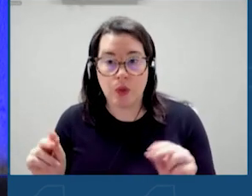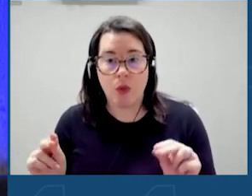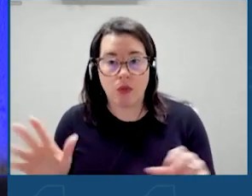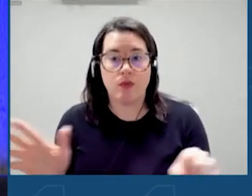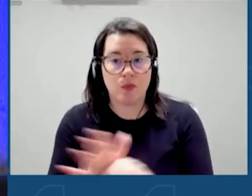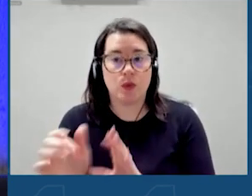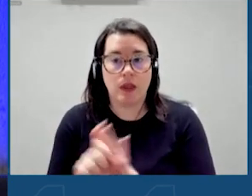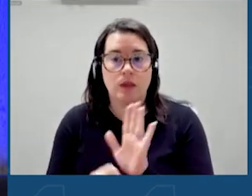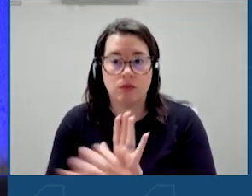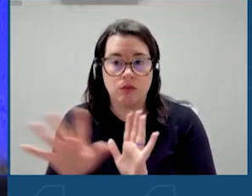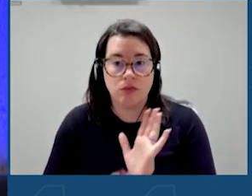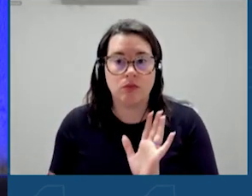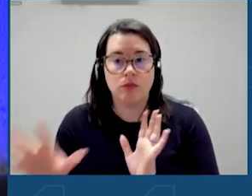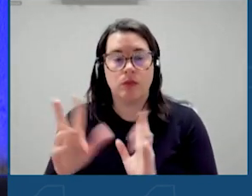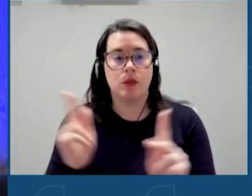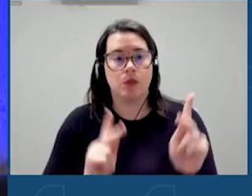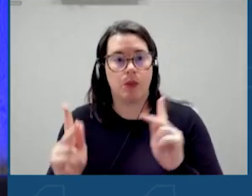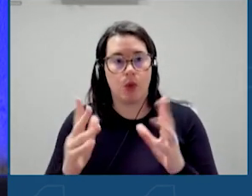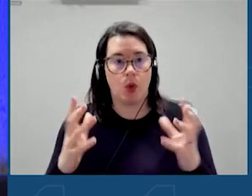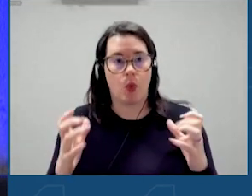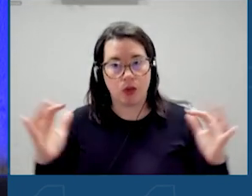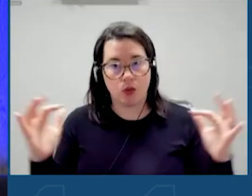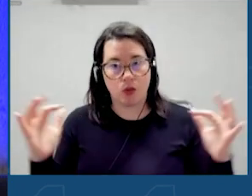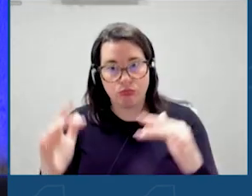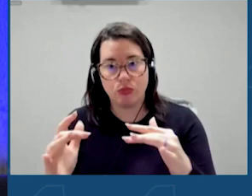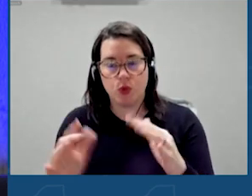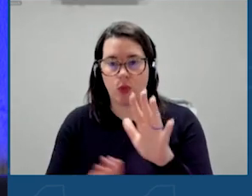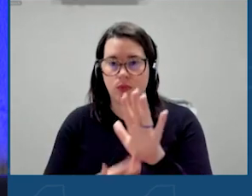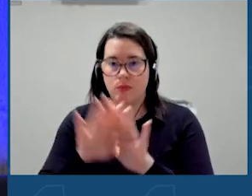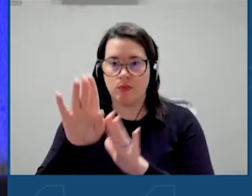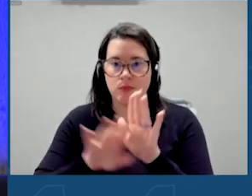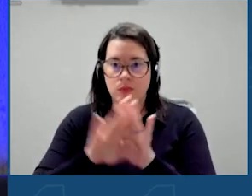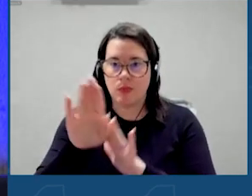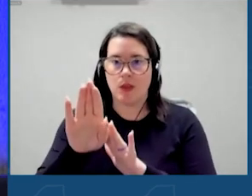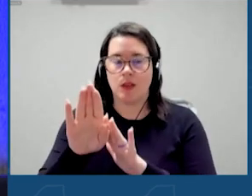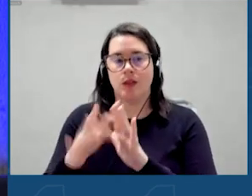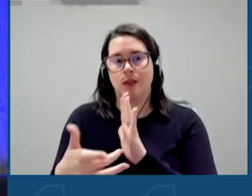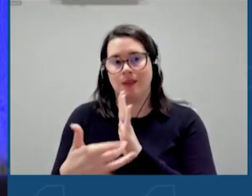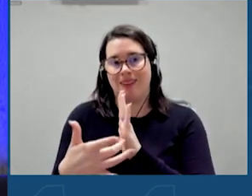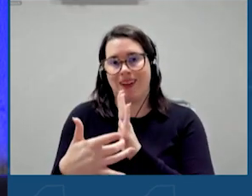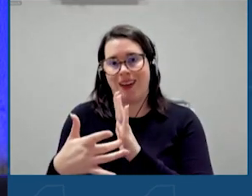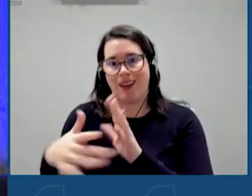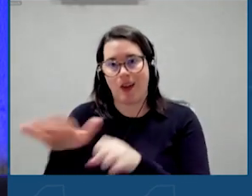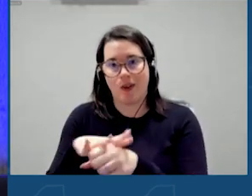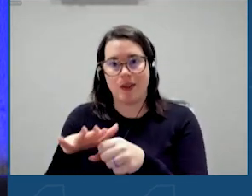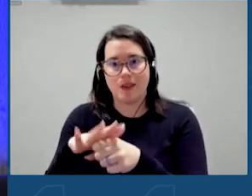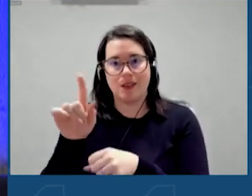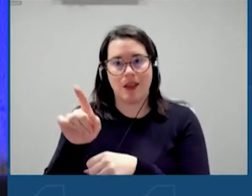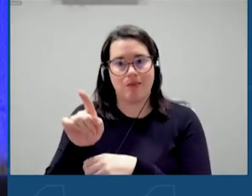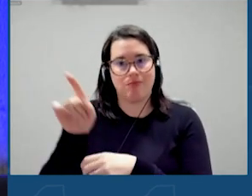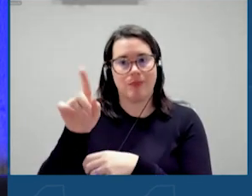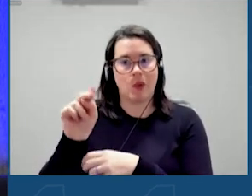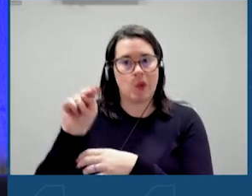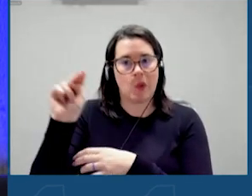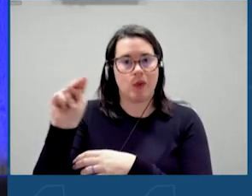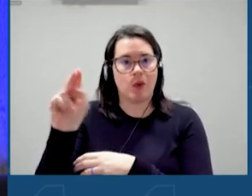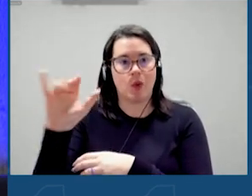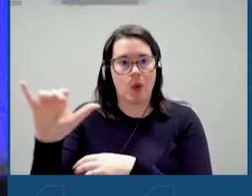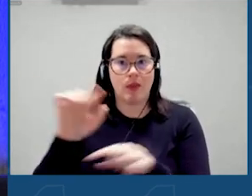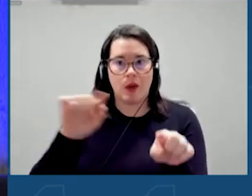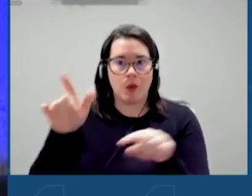workers that are now coming to our burgeoning tech areas in upstate New York, and there are now many, you know, they come to a place like